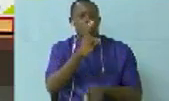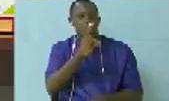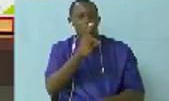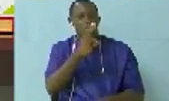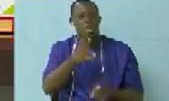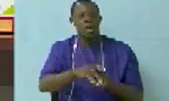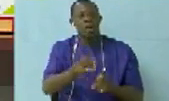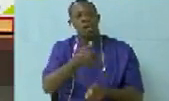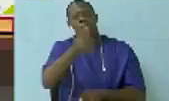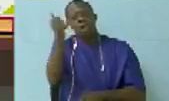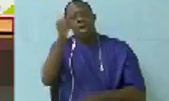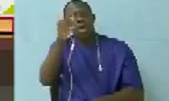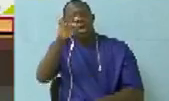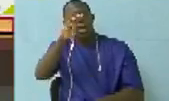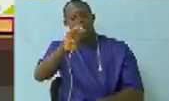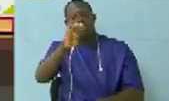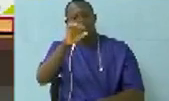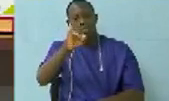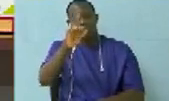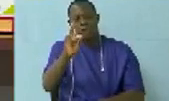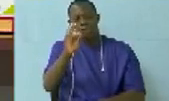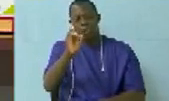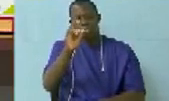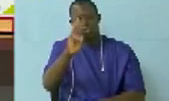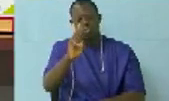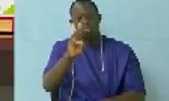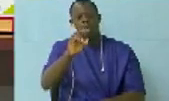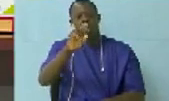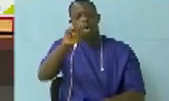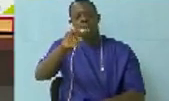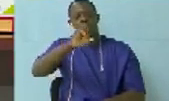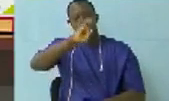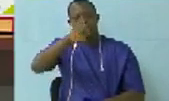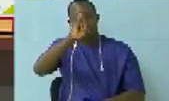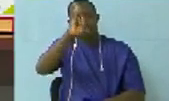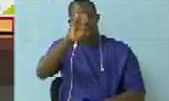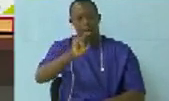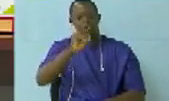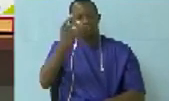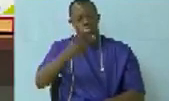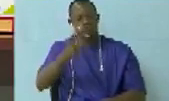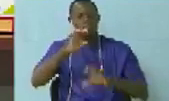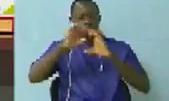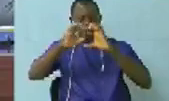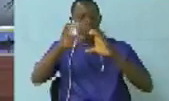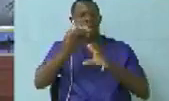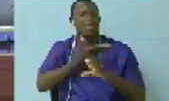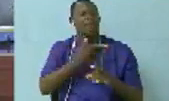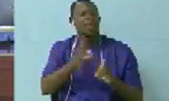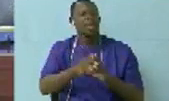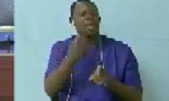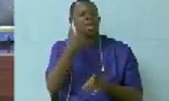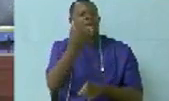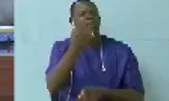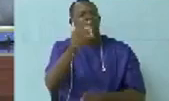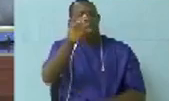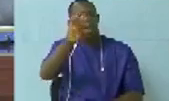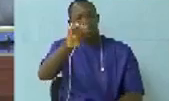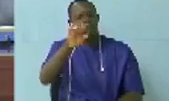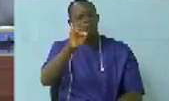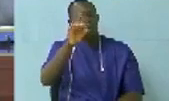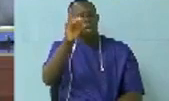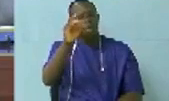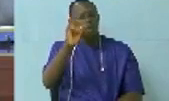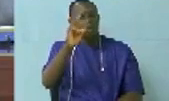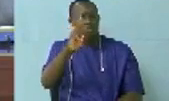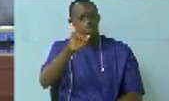Serigne Modou Ndiaye. Allah yi fanye ko alin Serigne Modou Ndiaye be ñomoy kanne. And what position did Serigne Modou Ndiaye hold?